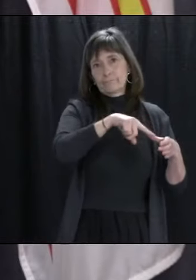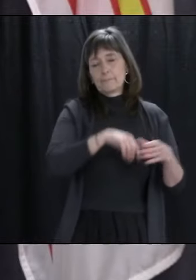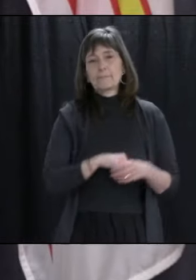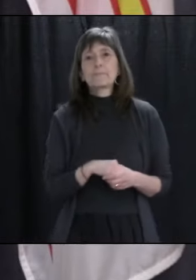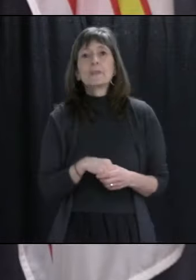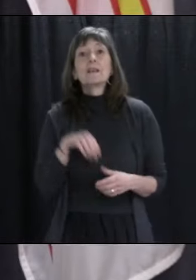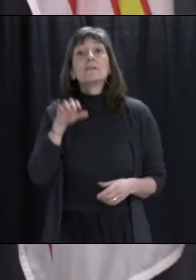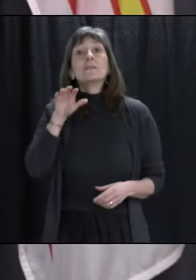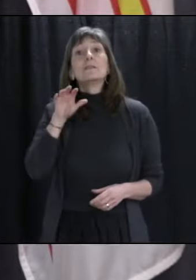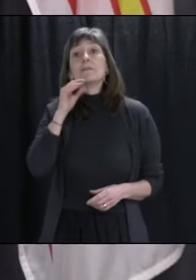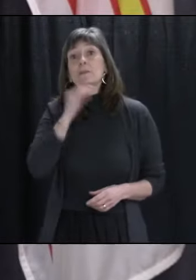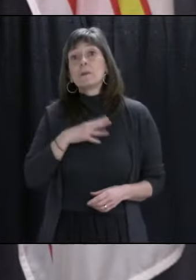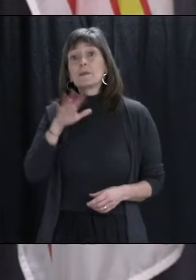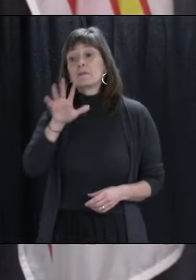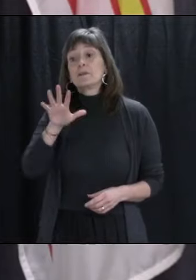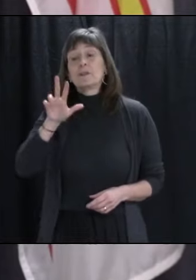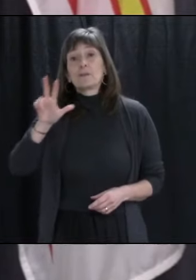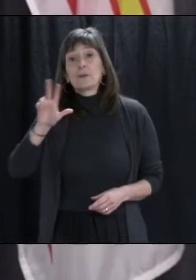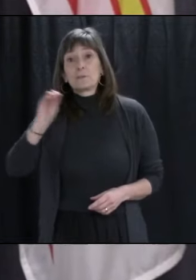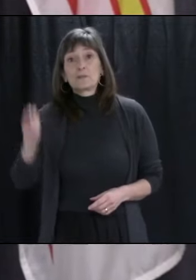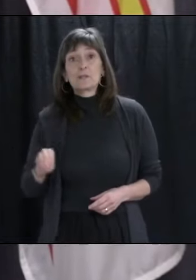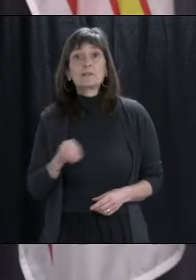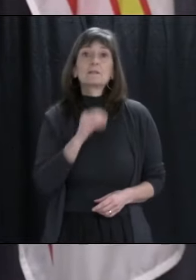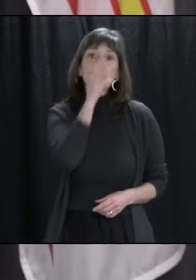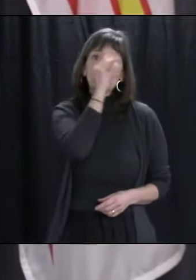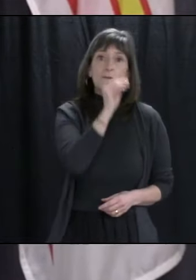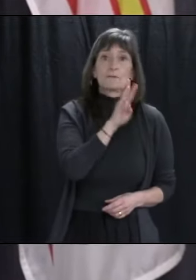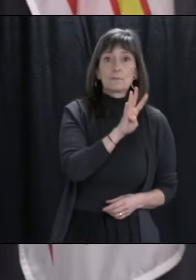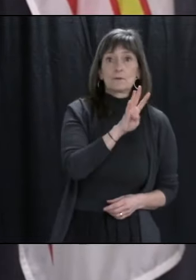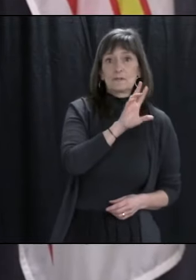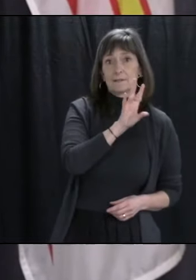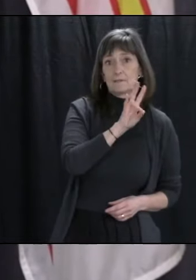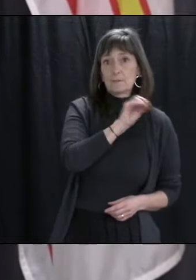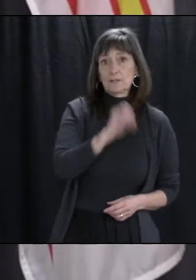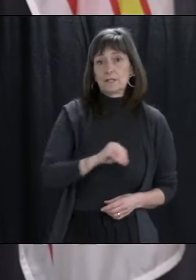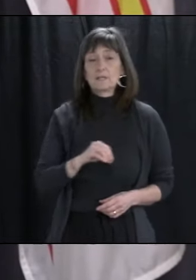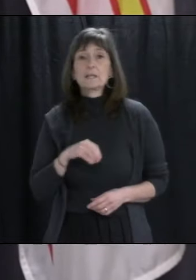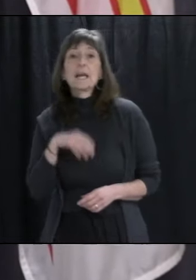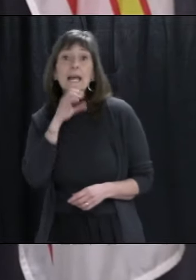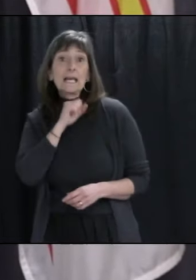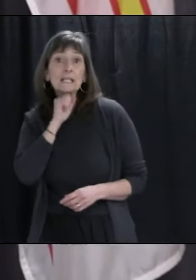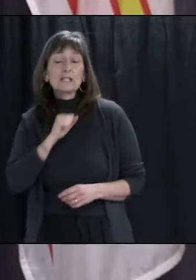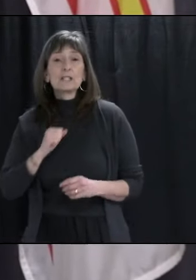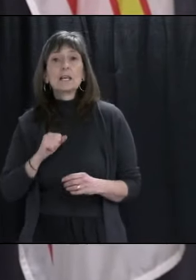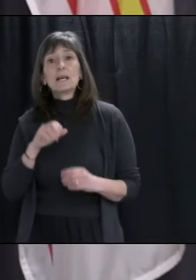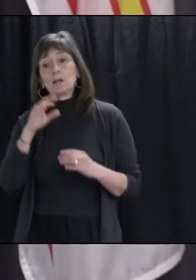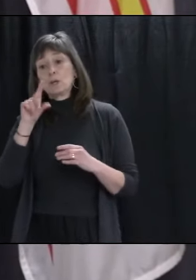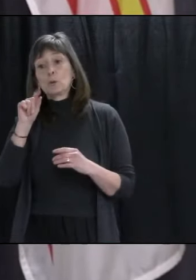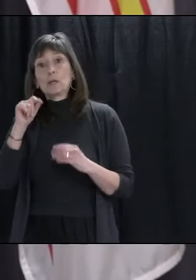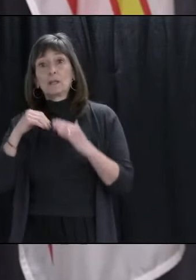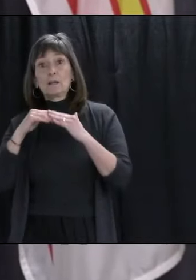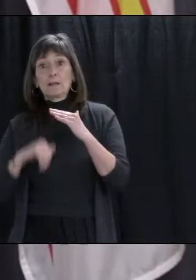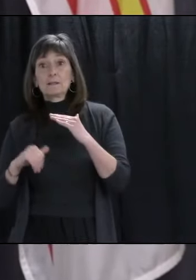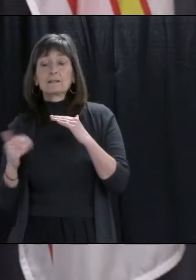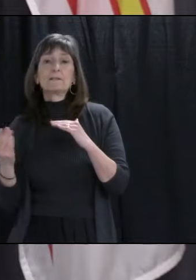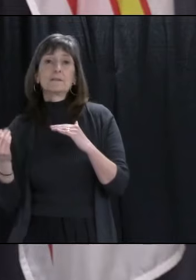53% of cases are female and 47% are male. By age, we have 15 people under the age of